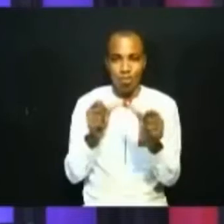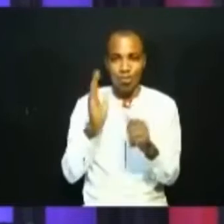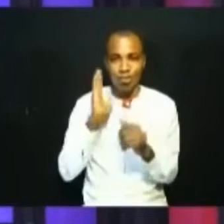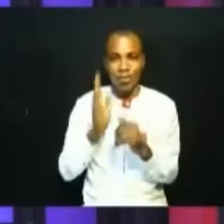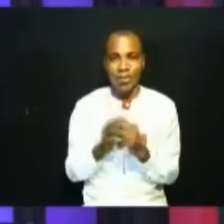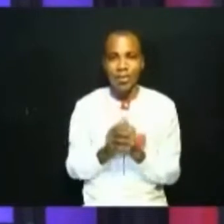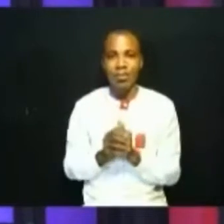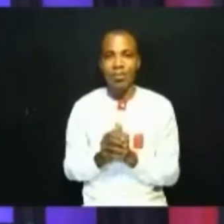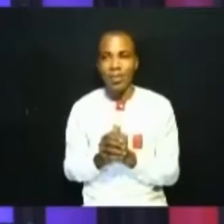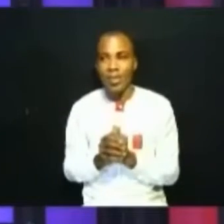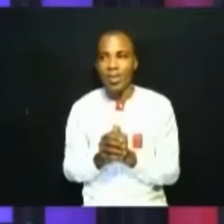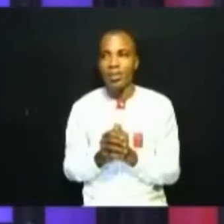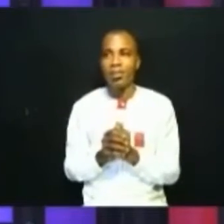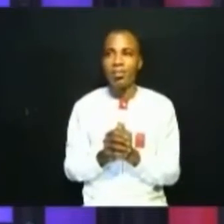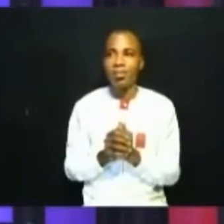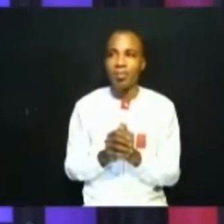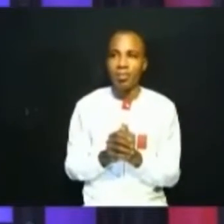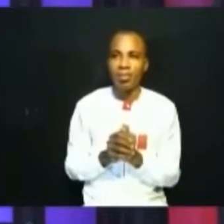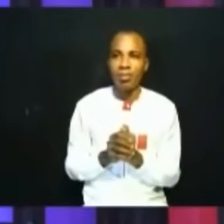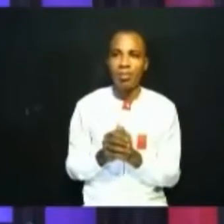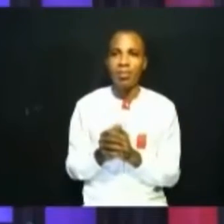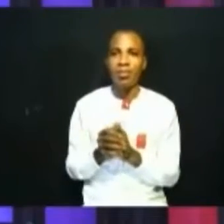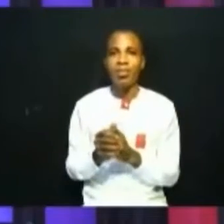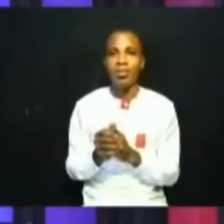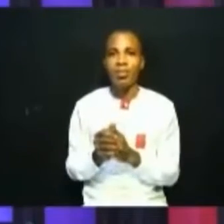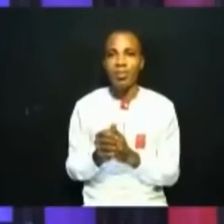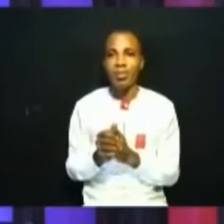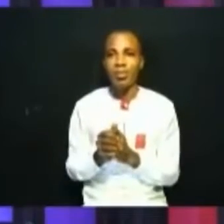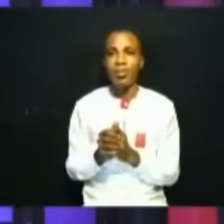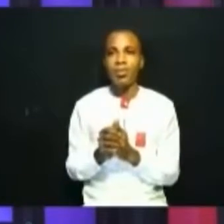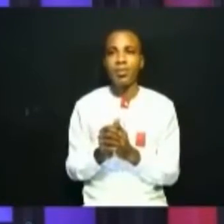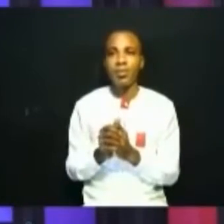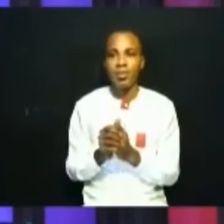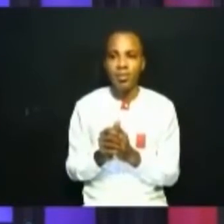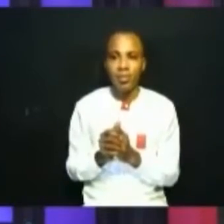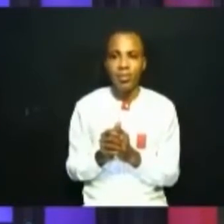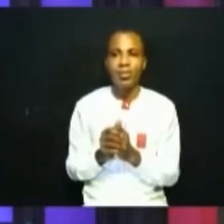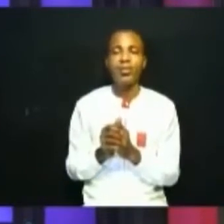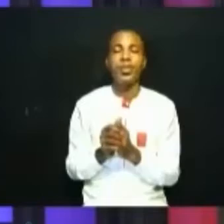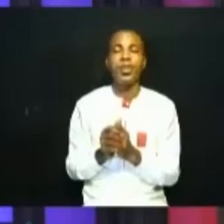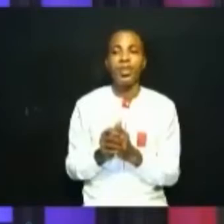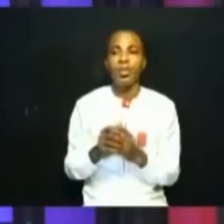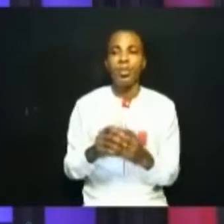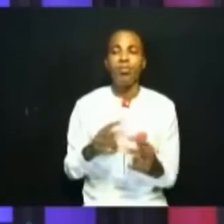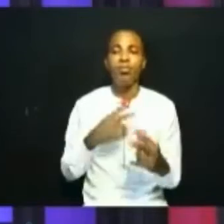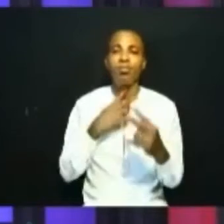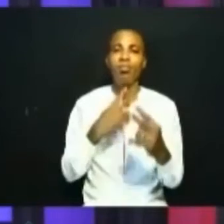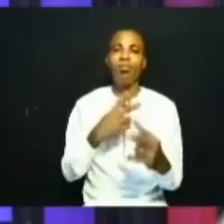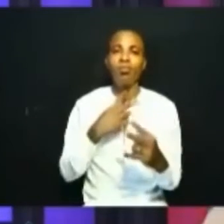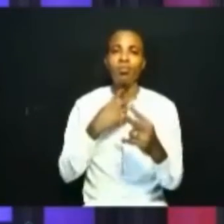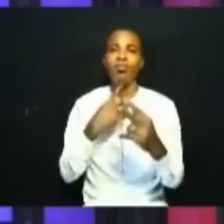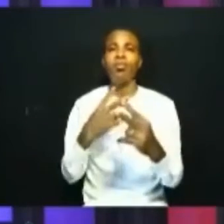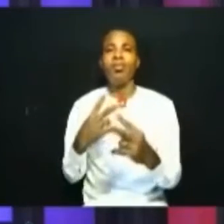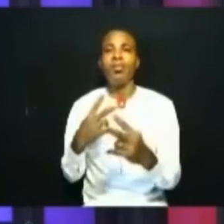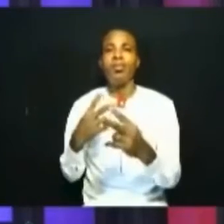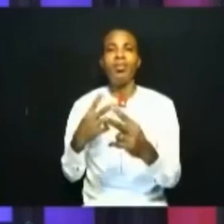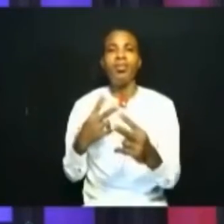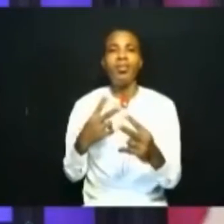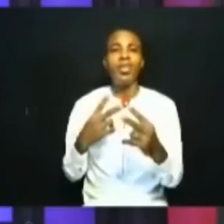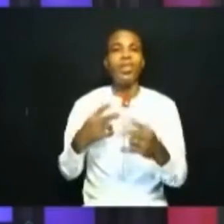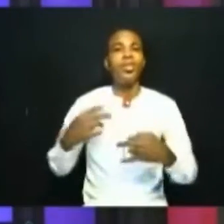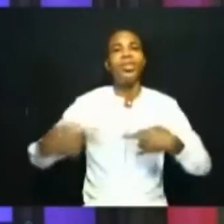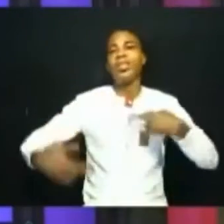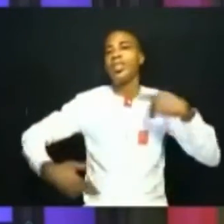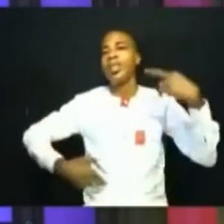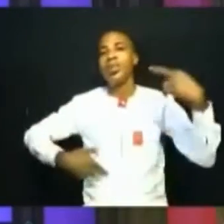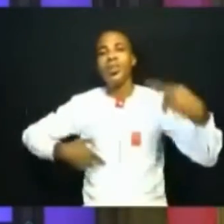no so, odi nkunim abre ne man. Momo no se, go. Momo no se in